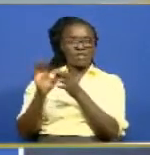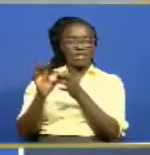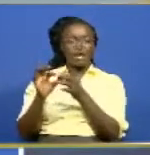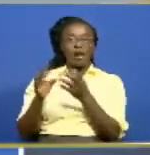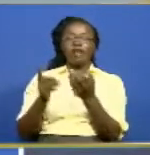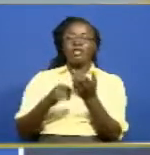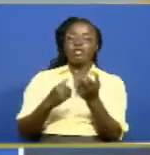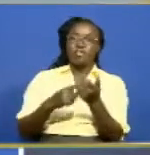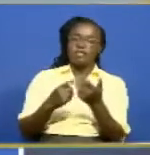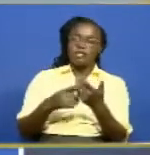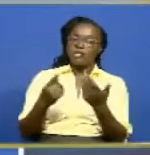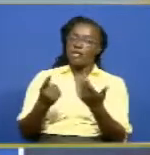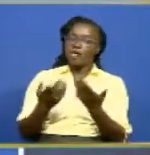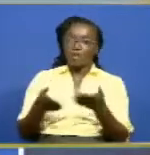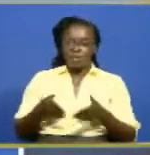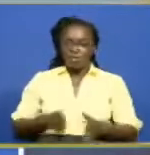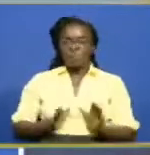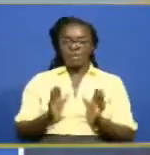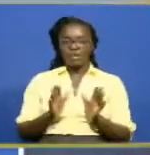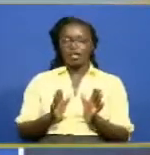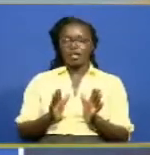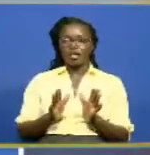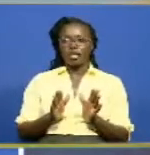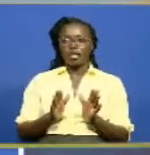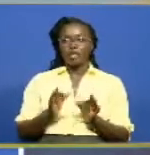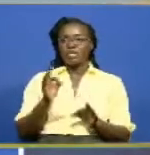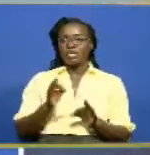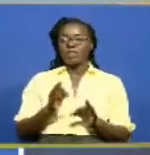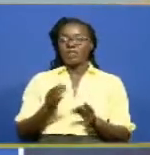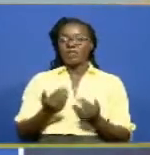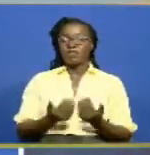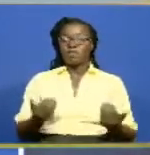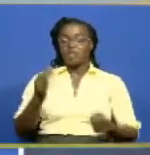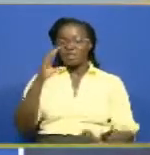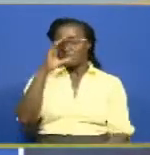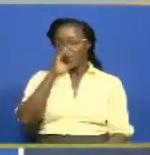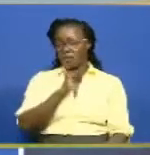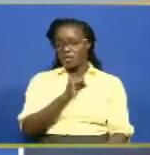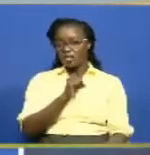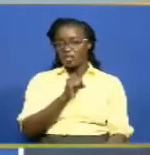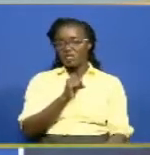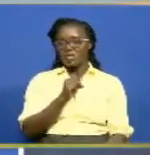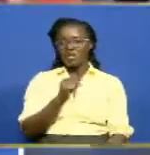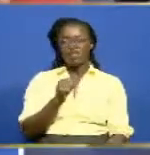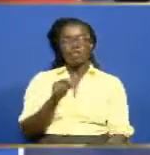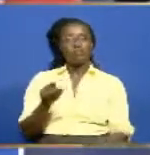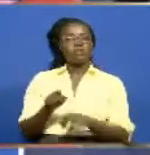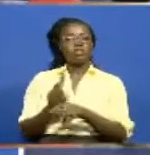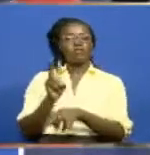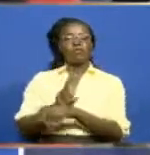number of children she births. So if you have no children, you are as much as worthless.